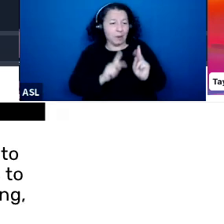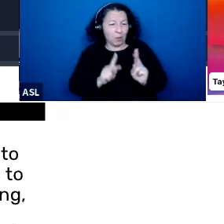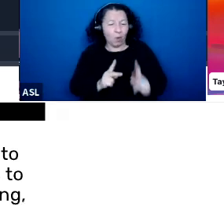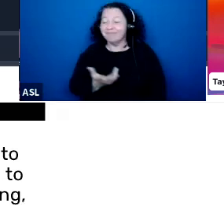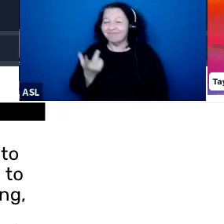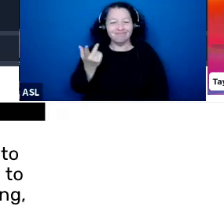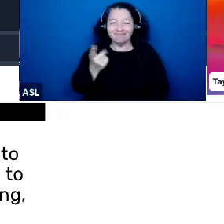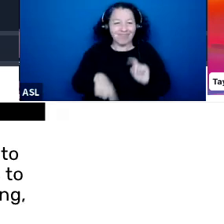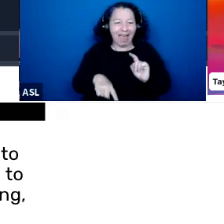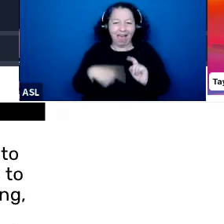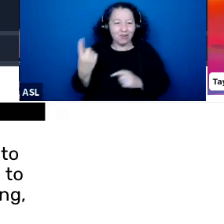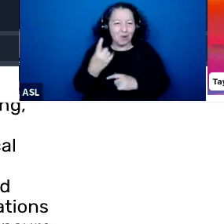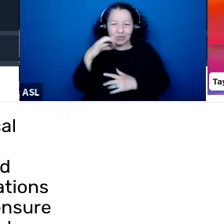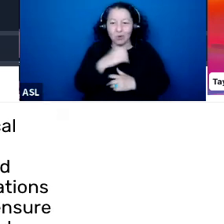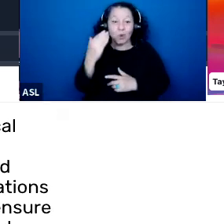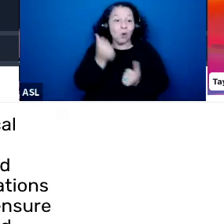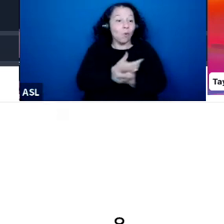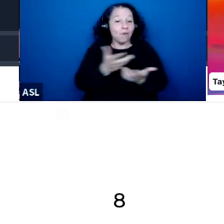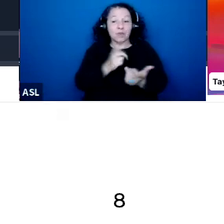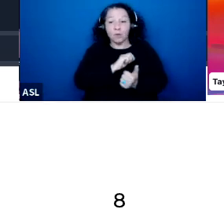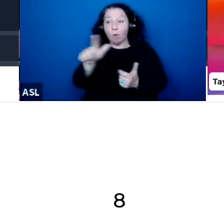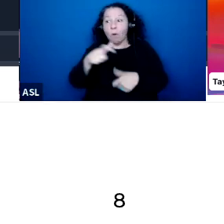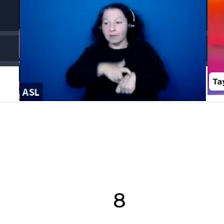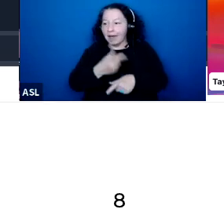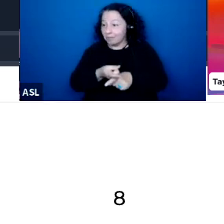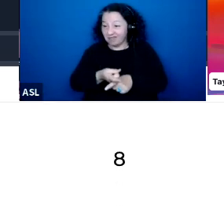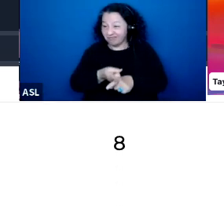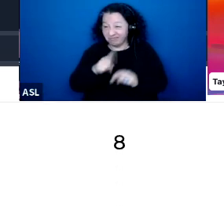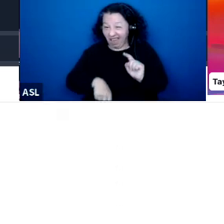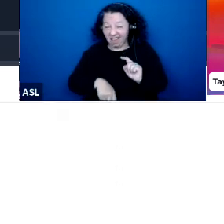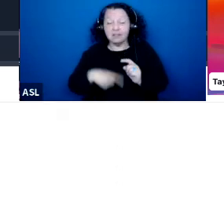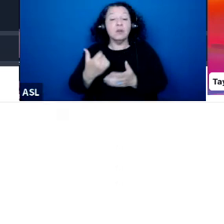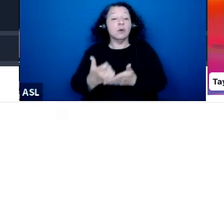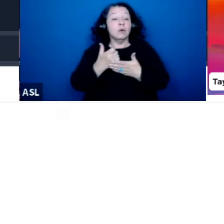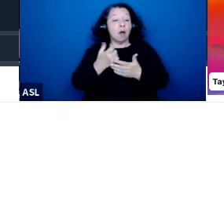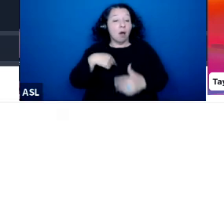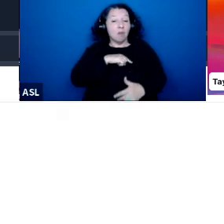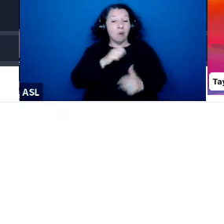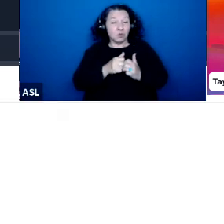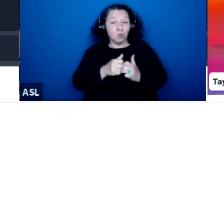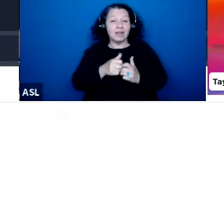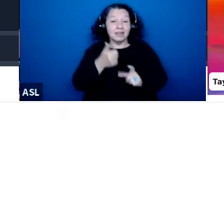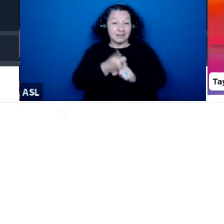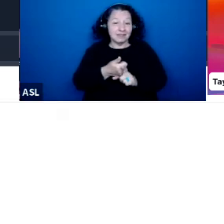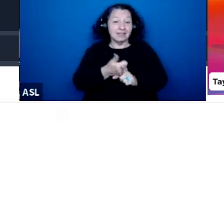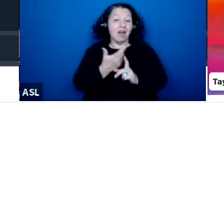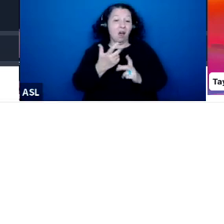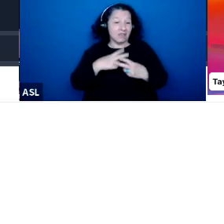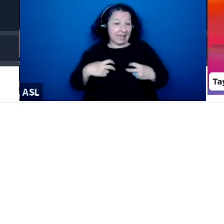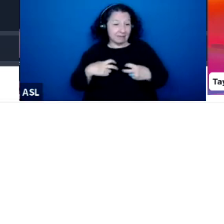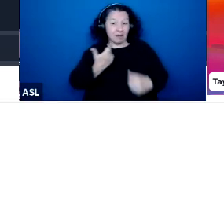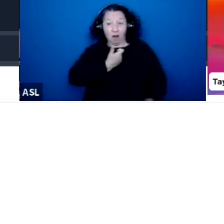we can't always assume that we know everything all the time. And to help us with